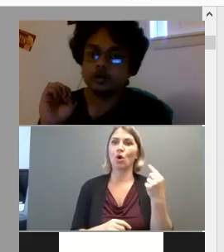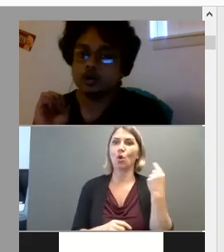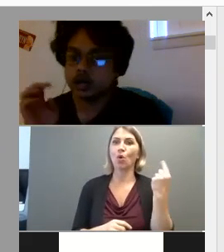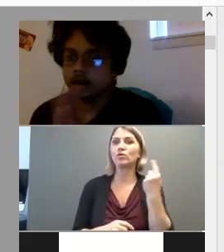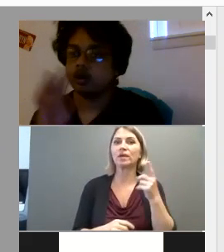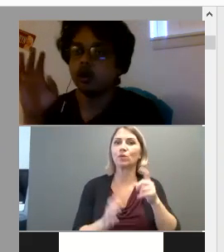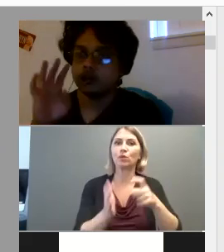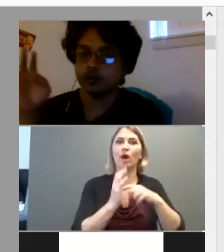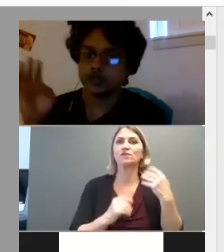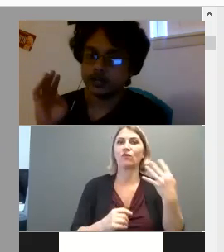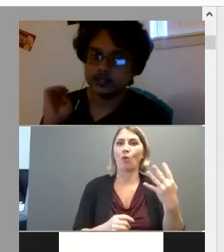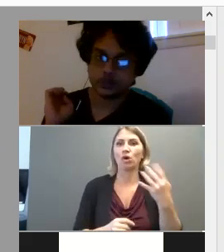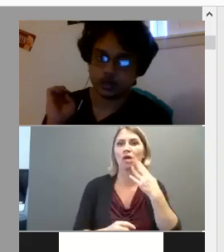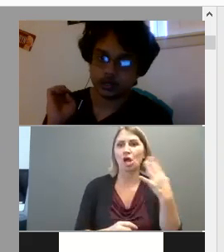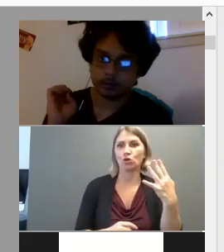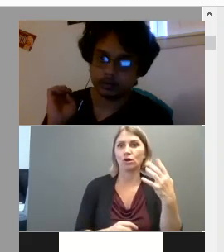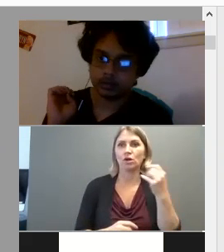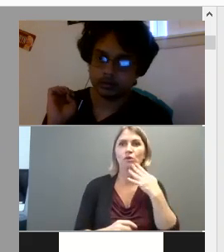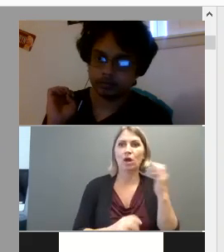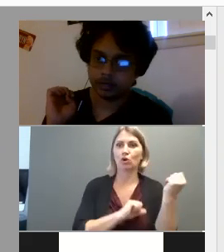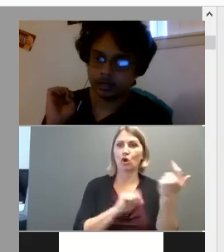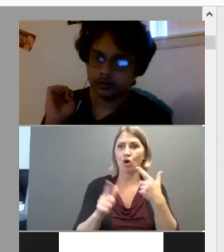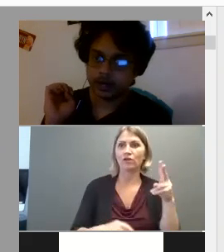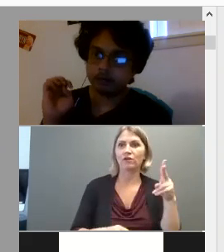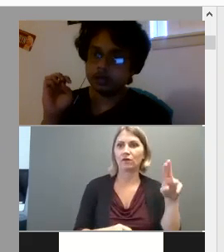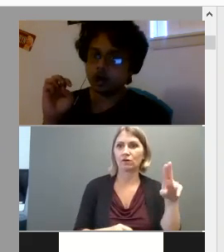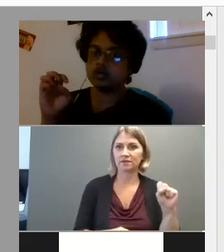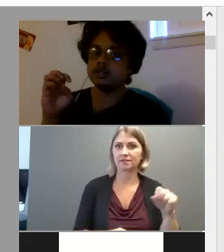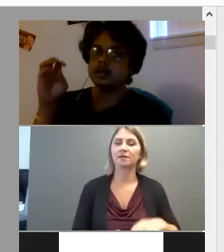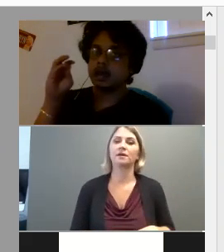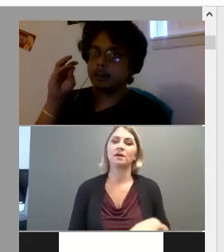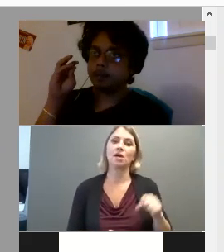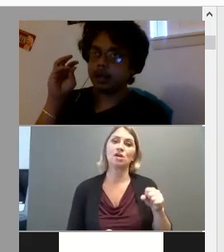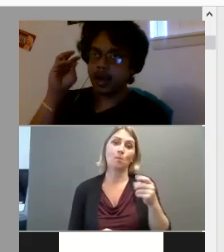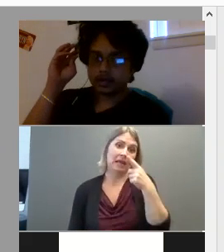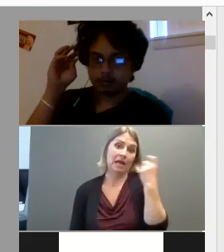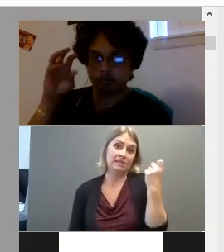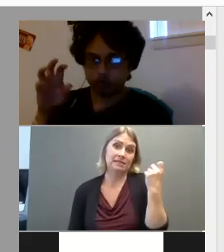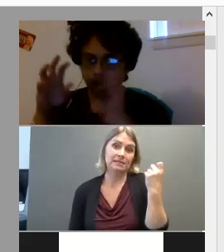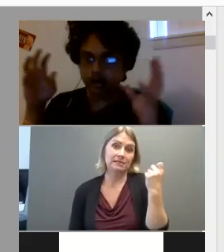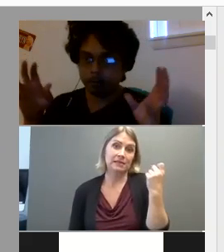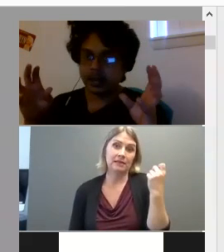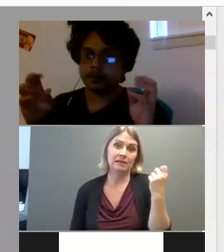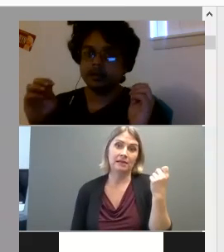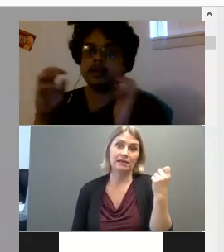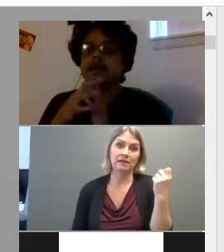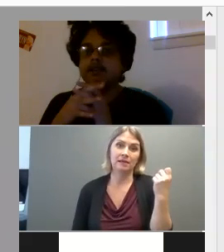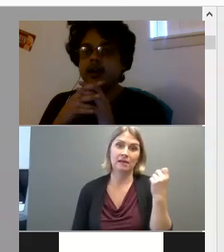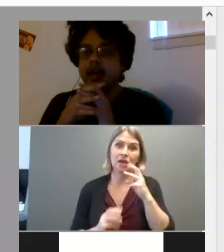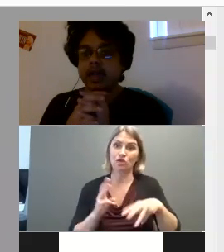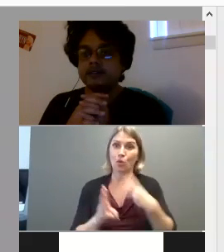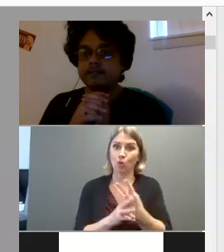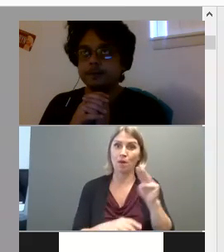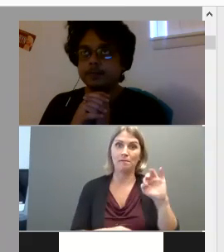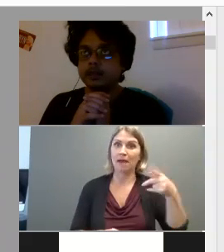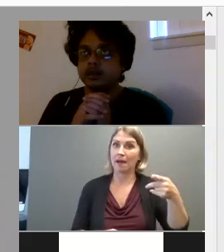colors to color all of those vertices together. Right, because a world map can